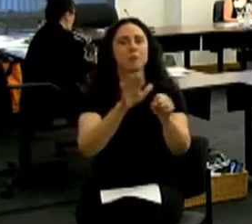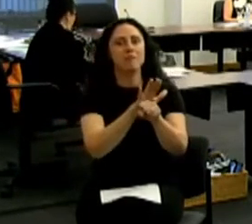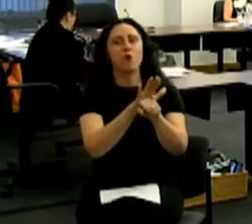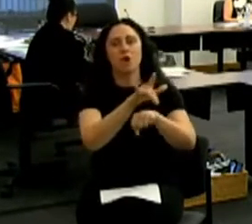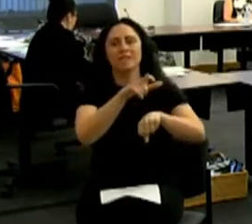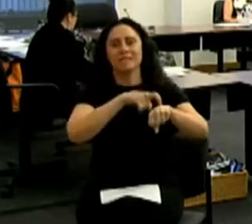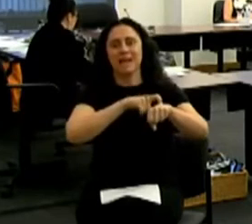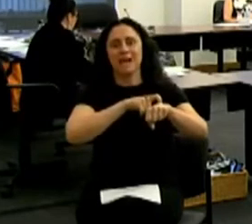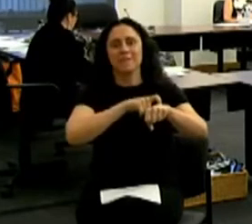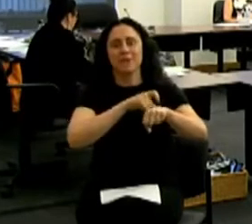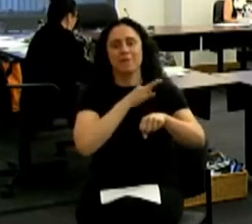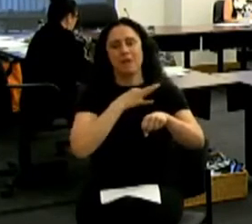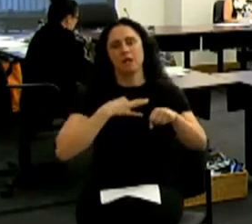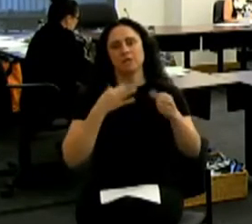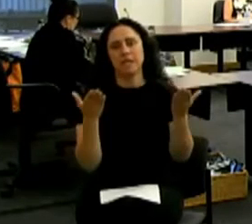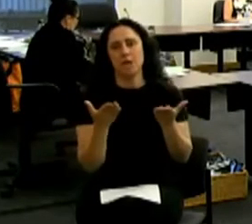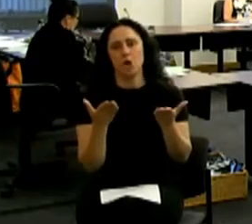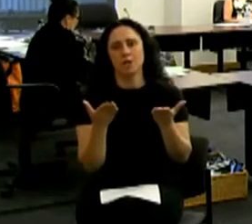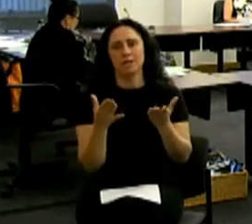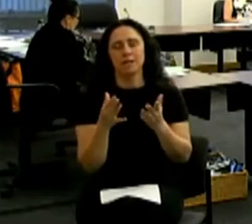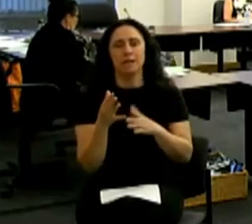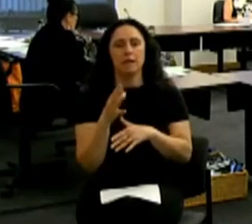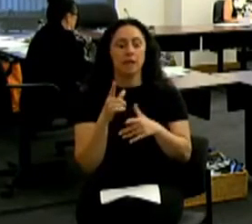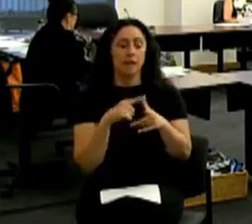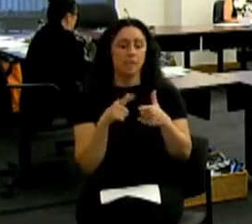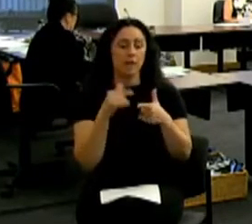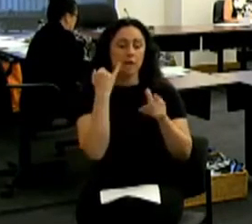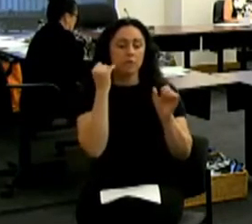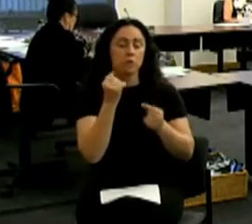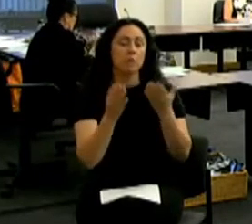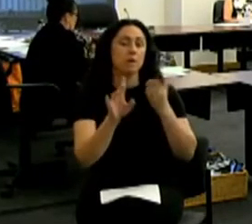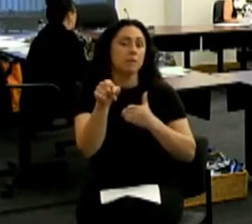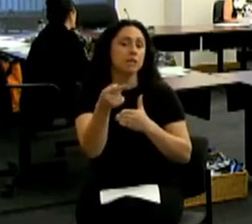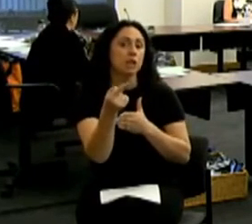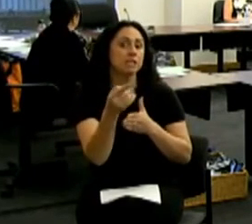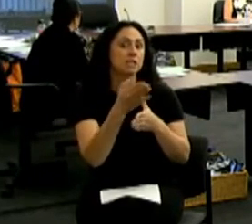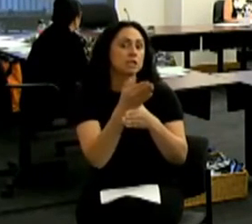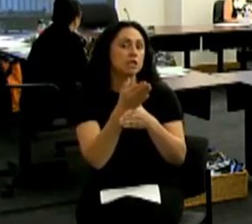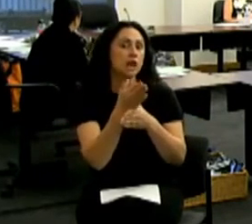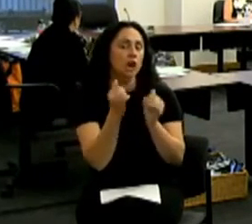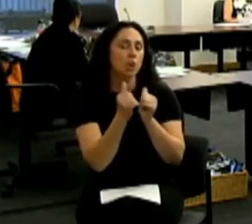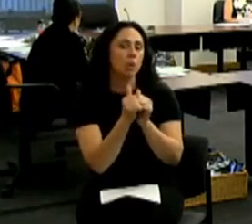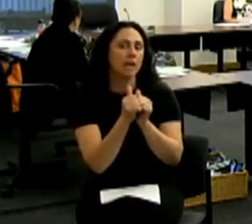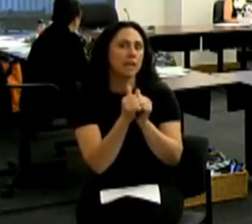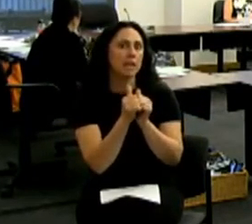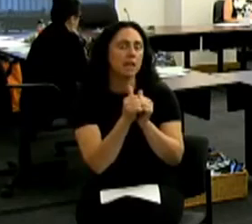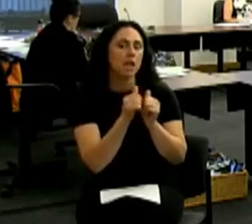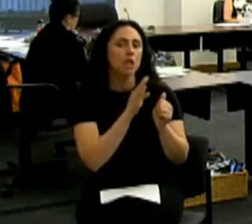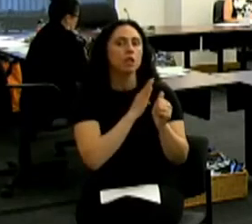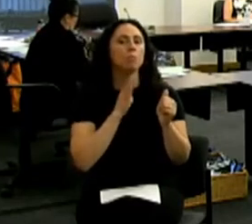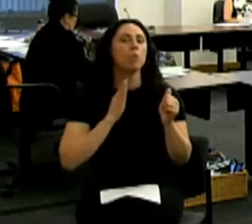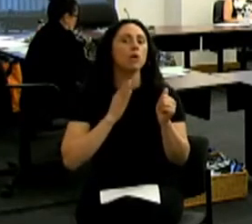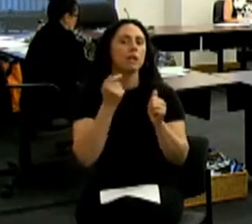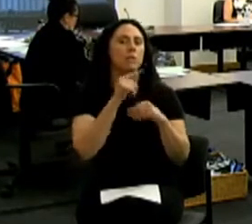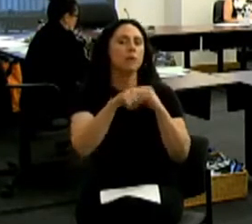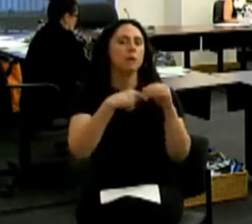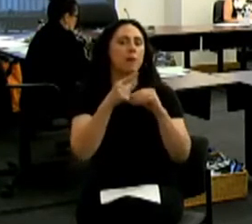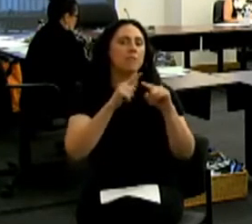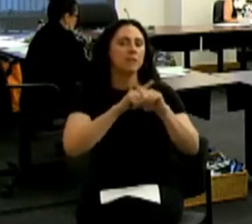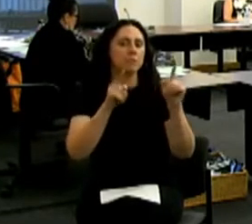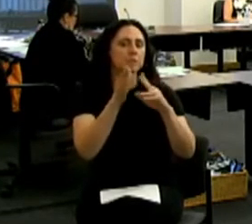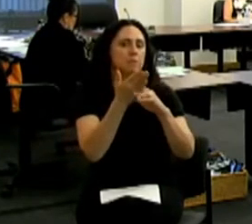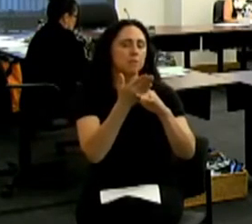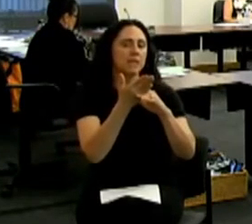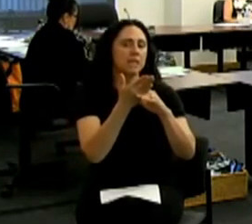full-time faculty here. And then if you can maybe just share with the board a little bit about the